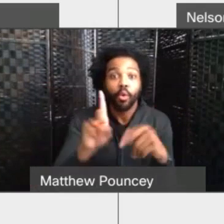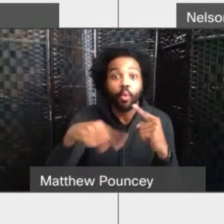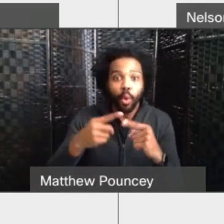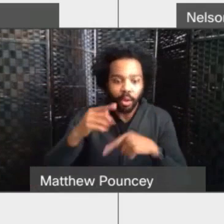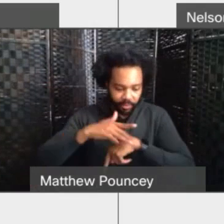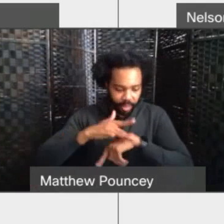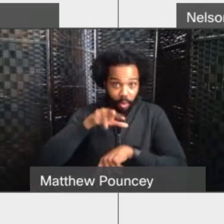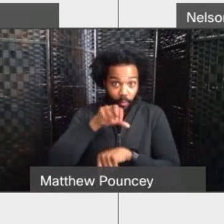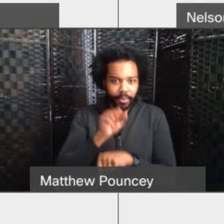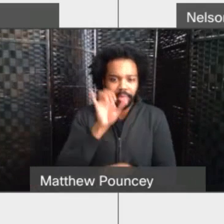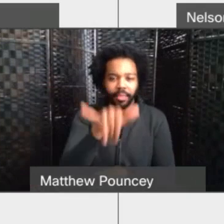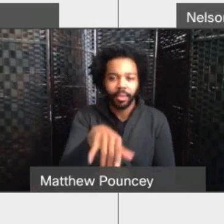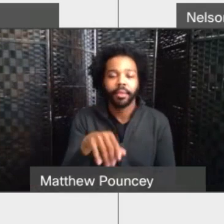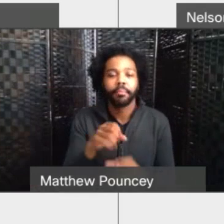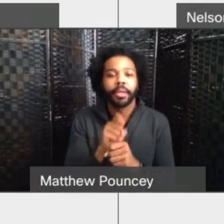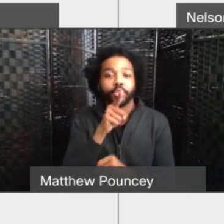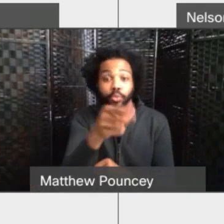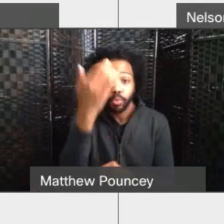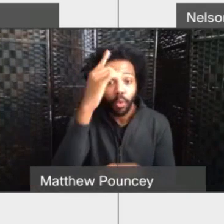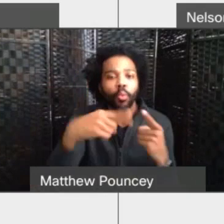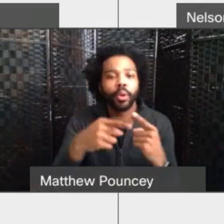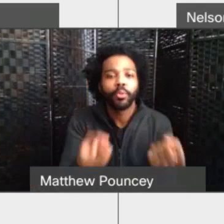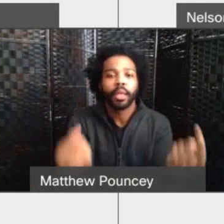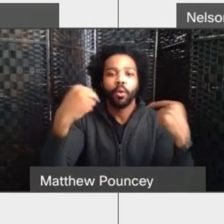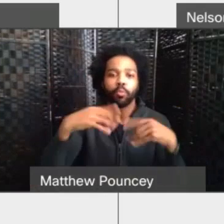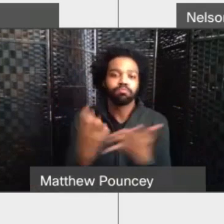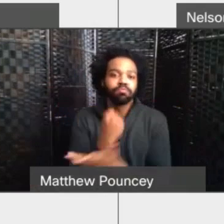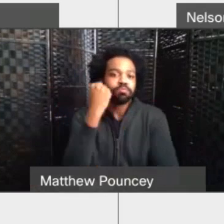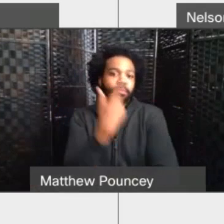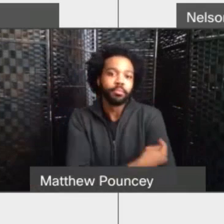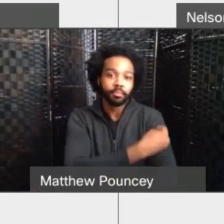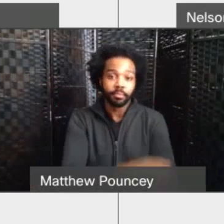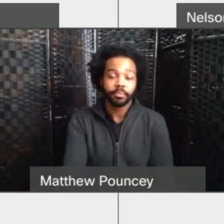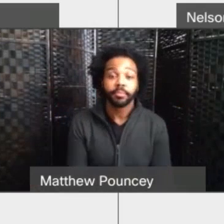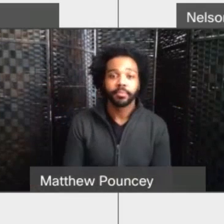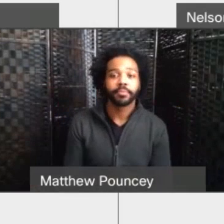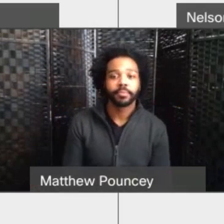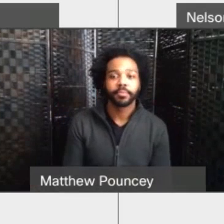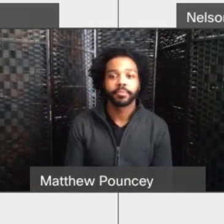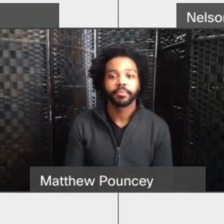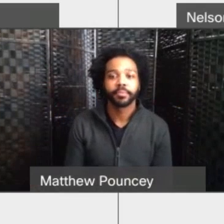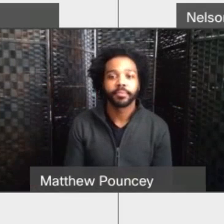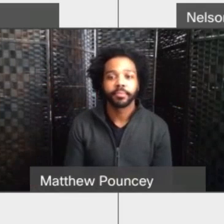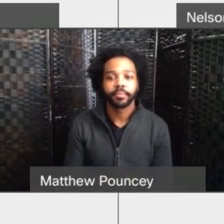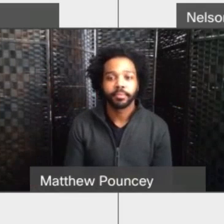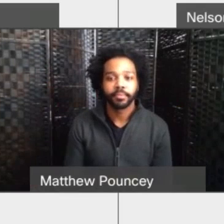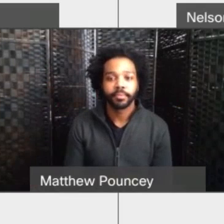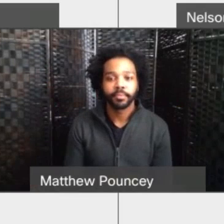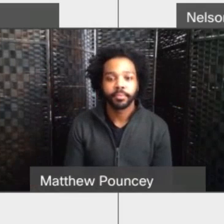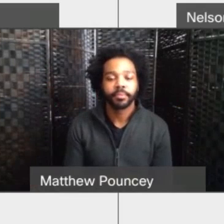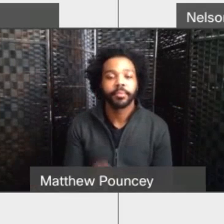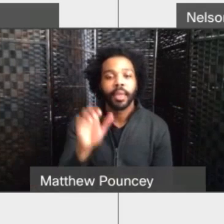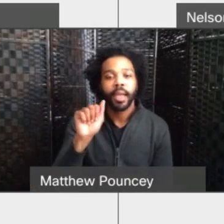become available so that they know when they can go immediately and sign up. And so, unfortunately,